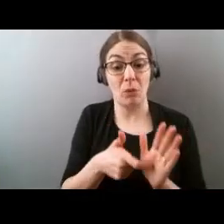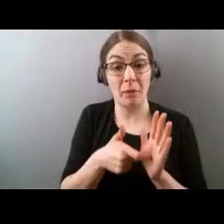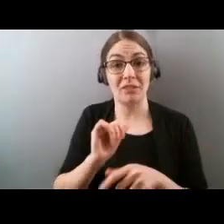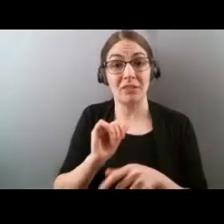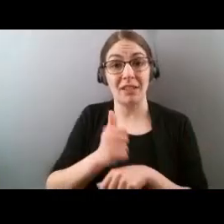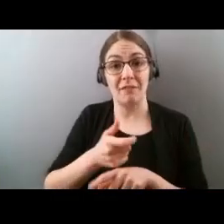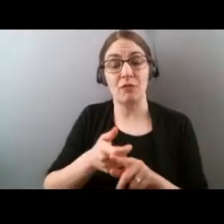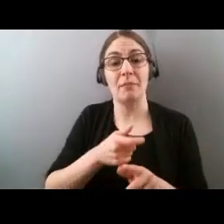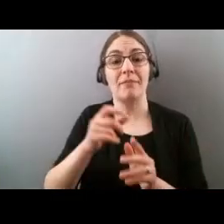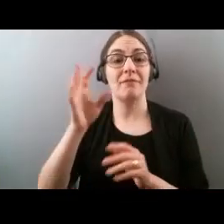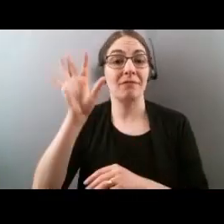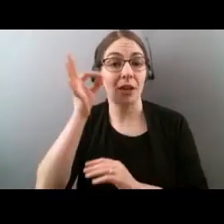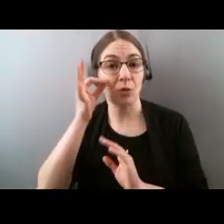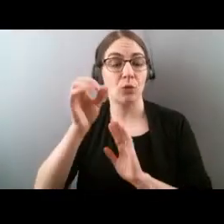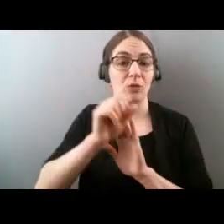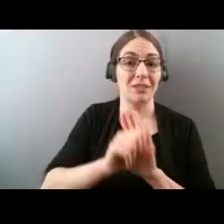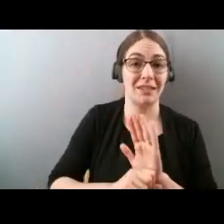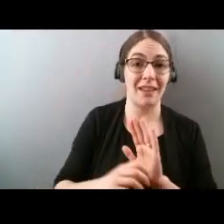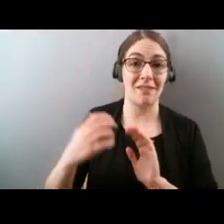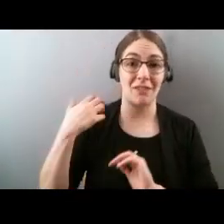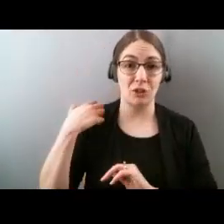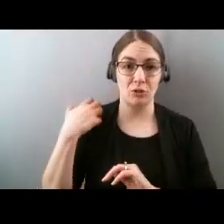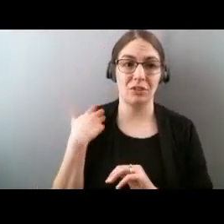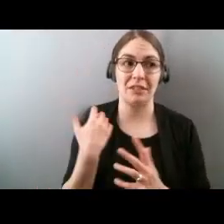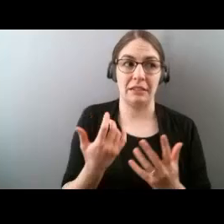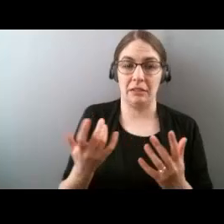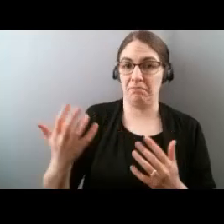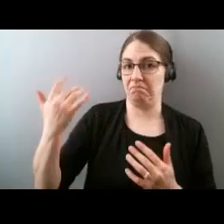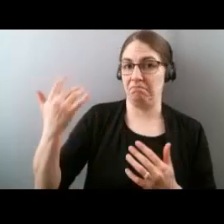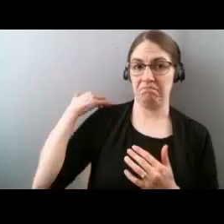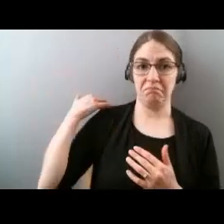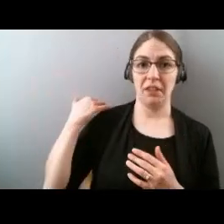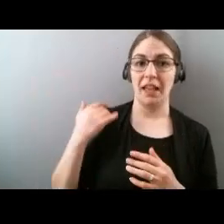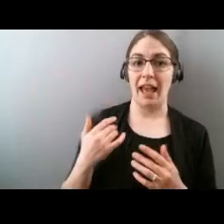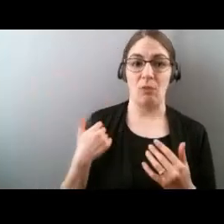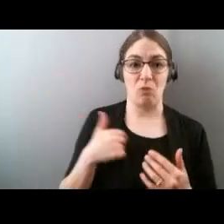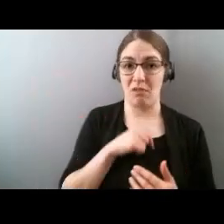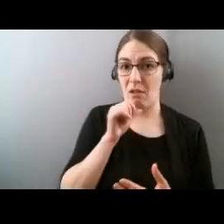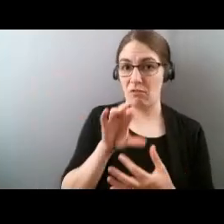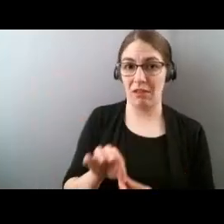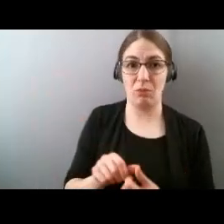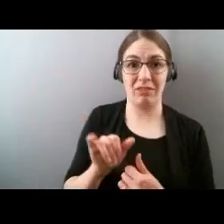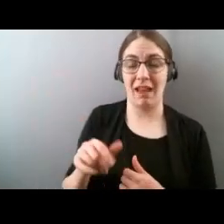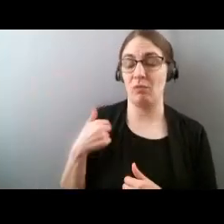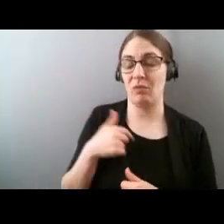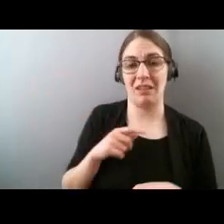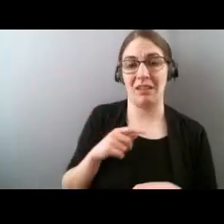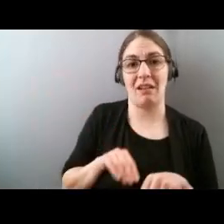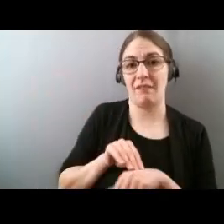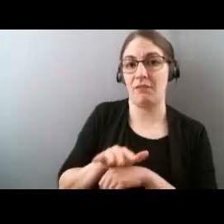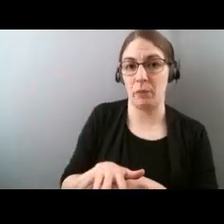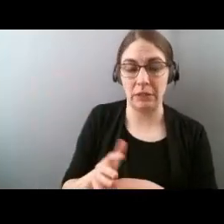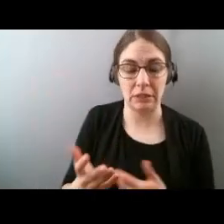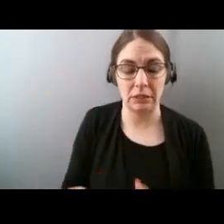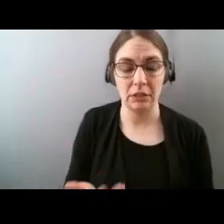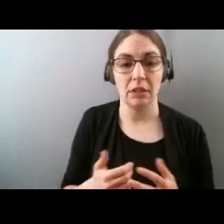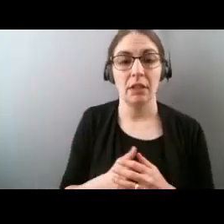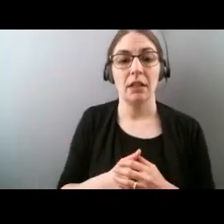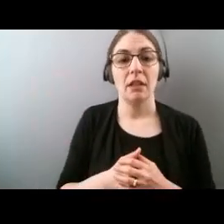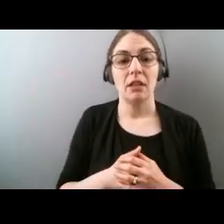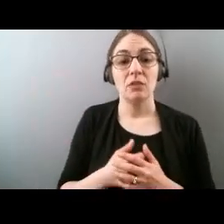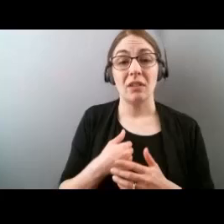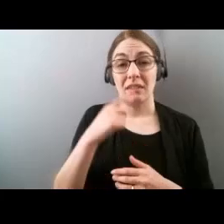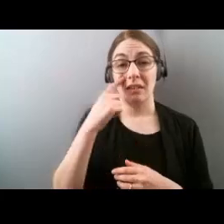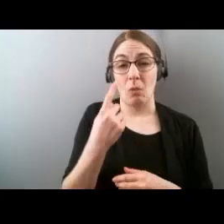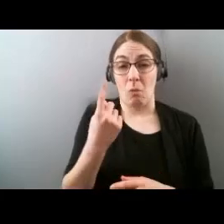state officials that are long gone and we don't have anything to do with and we don't have any influence over. So I think one of the kind of